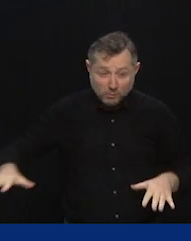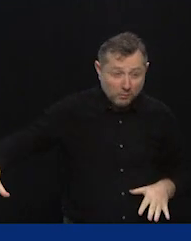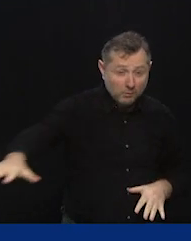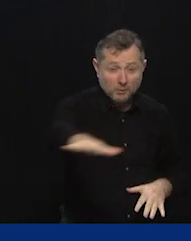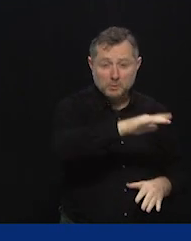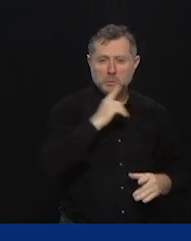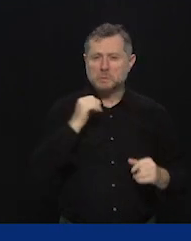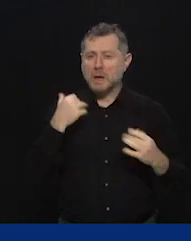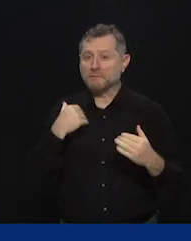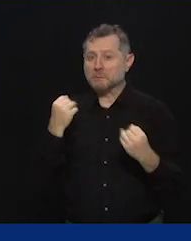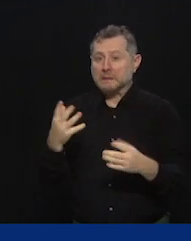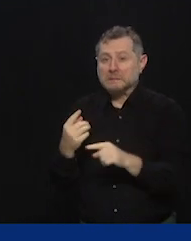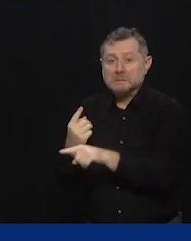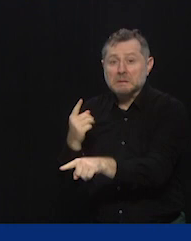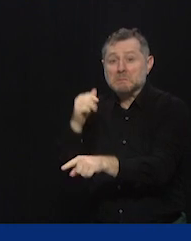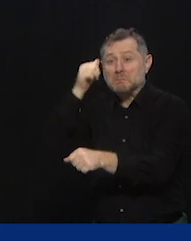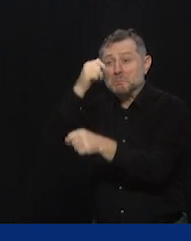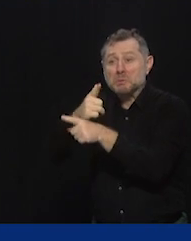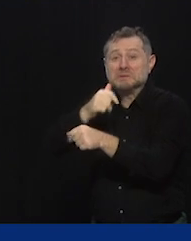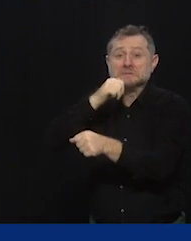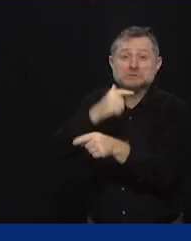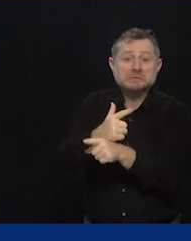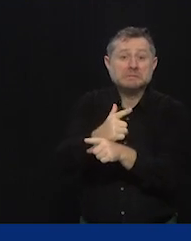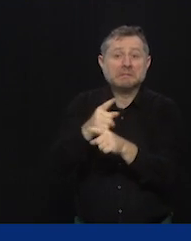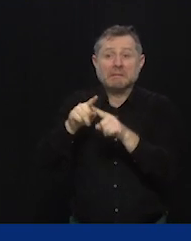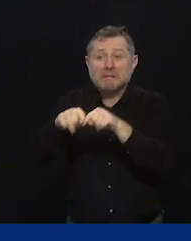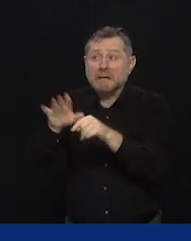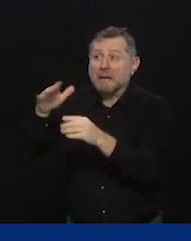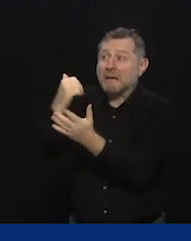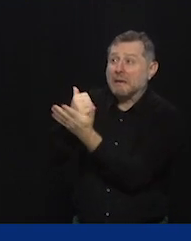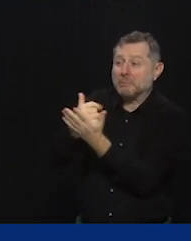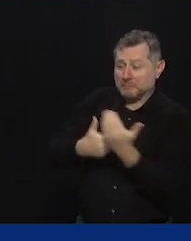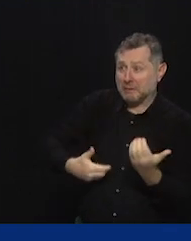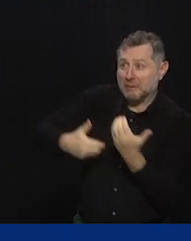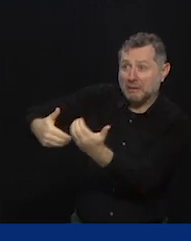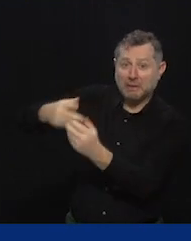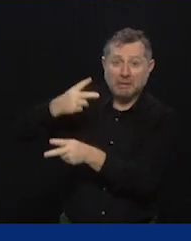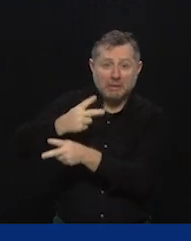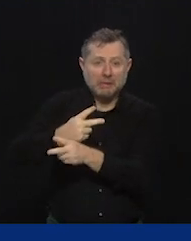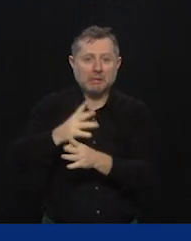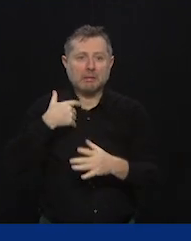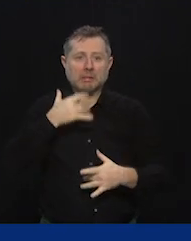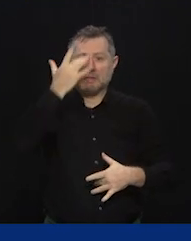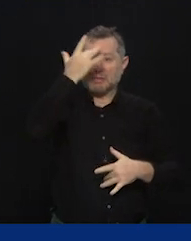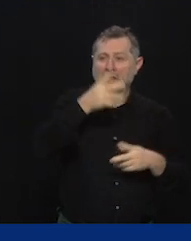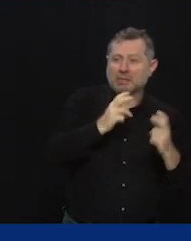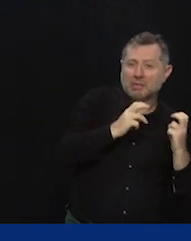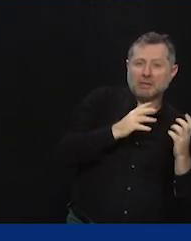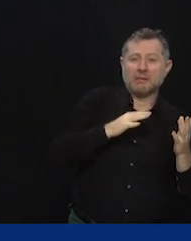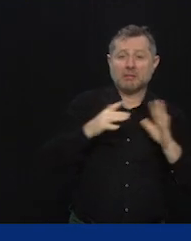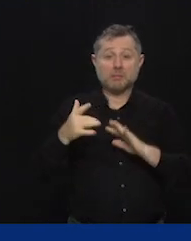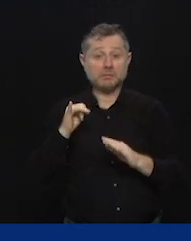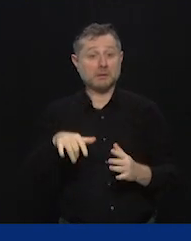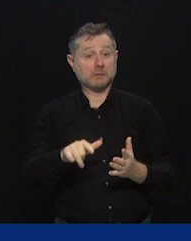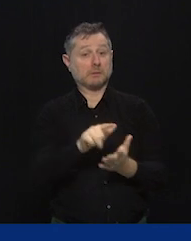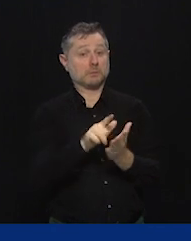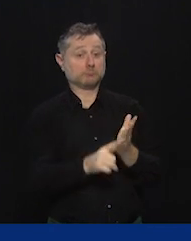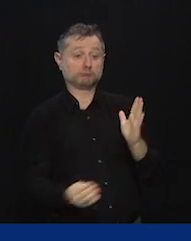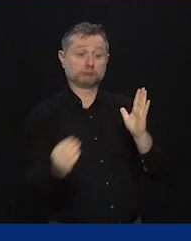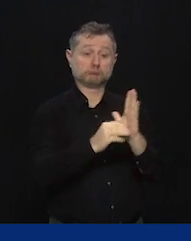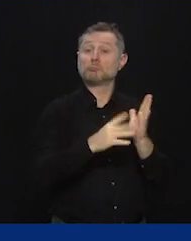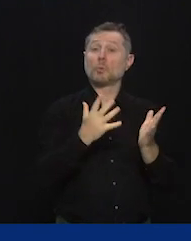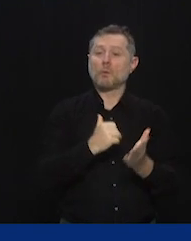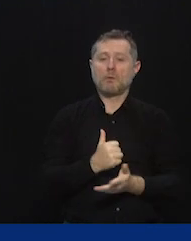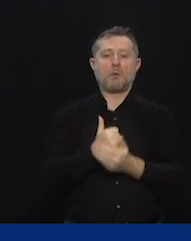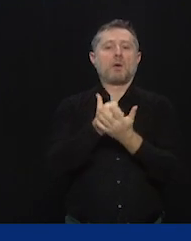serious health issue. This update to the law will help ensure the strongest possible protections for New Yorkers who need time